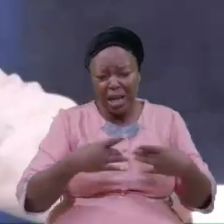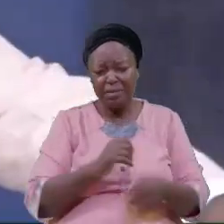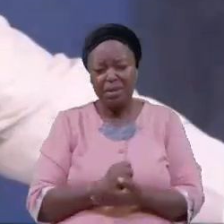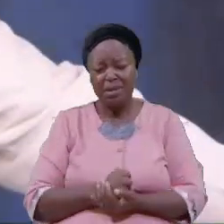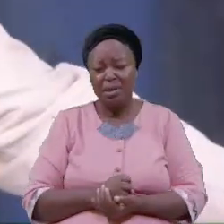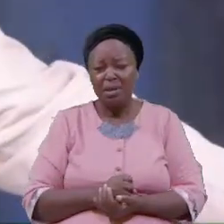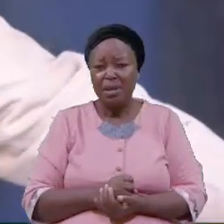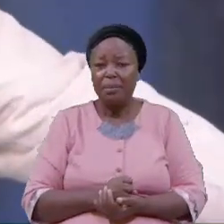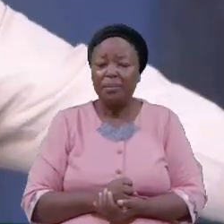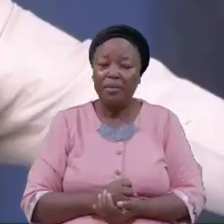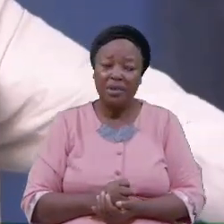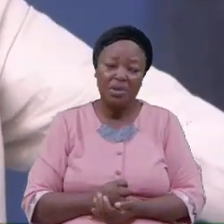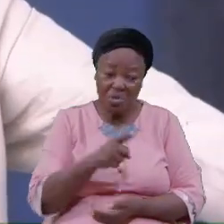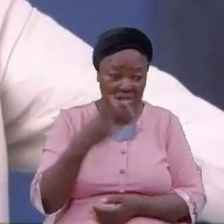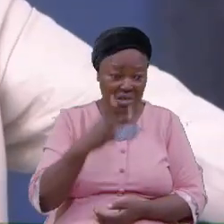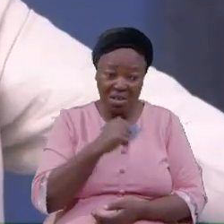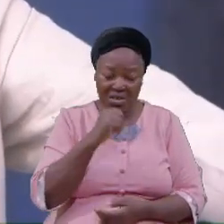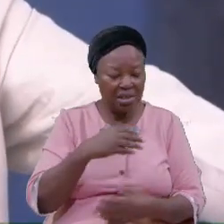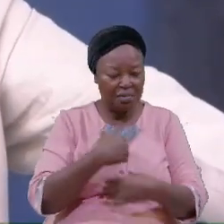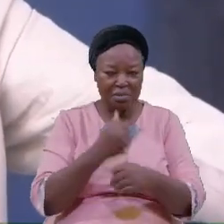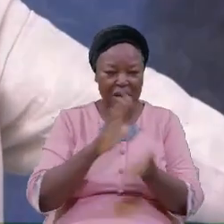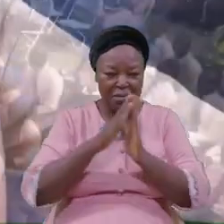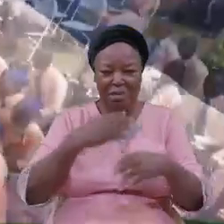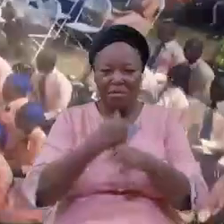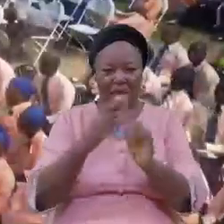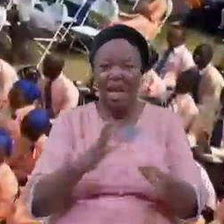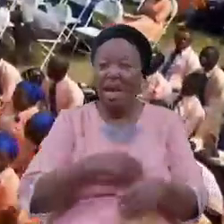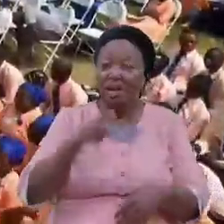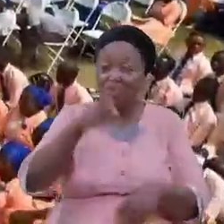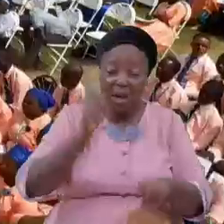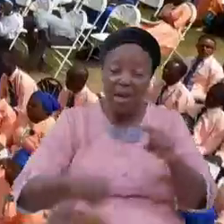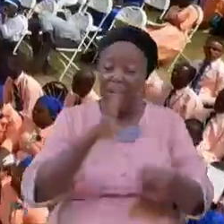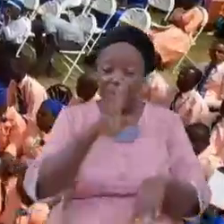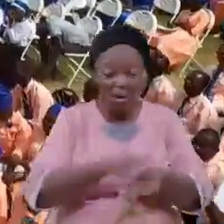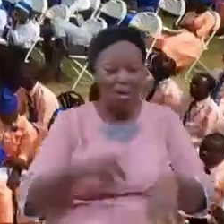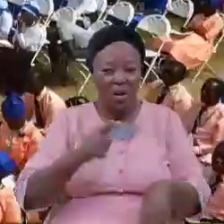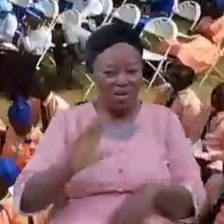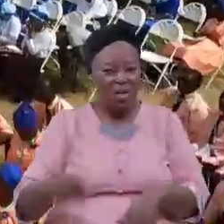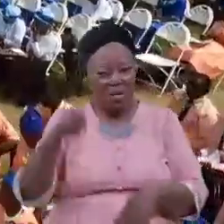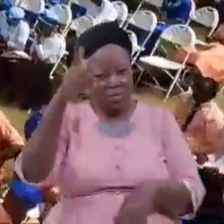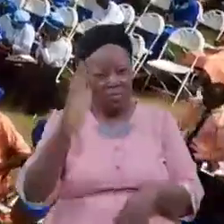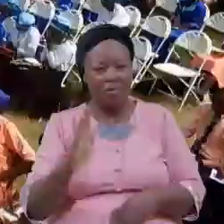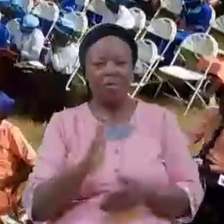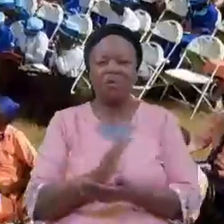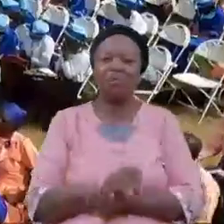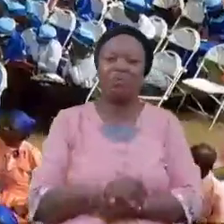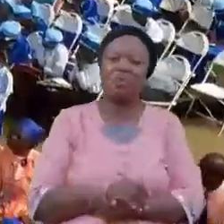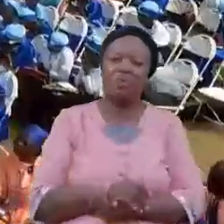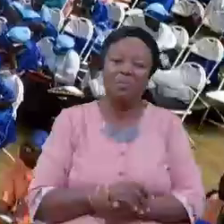you're not a peacemaker, and you cannot be called the child of God.